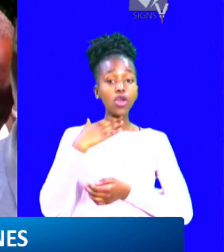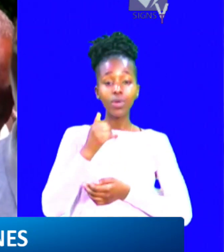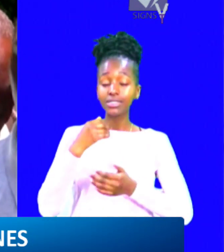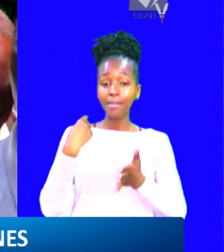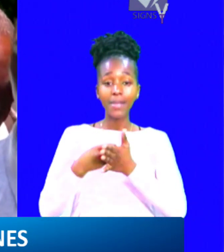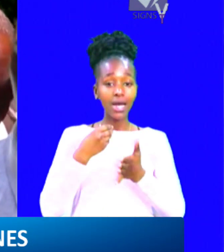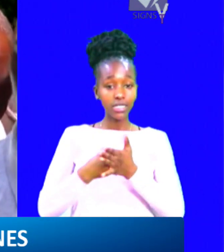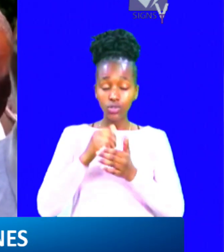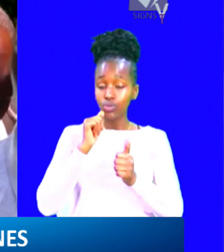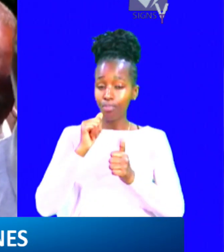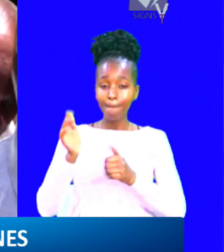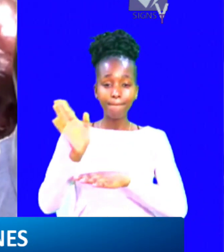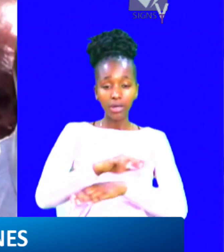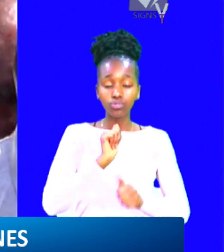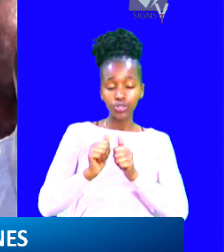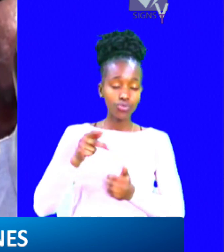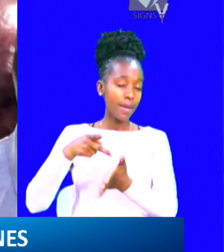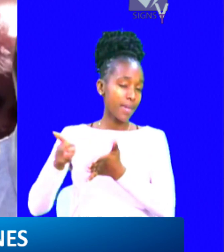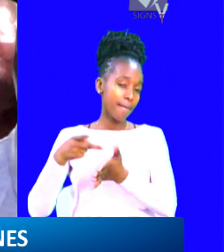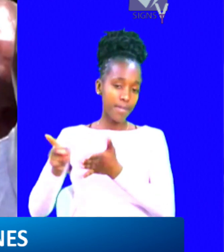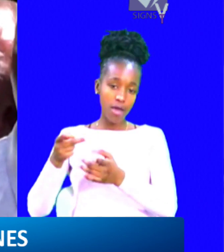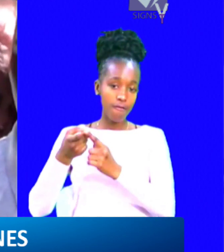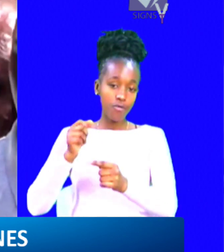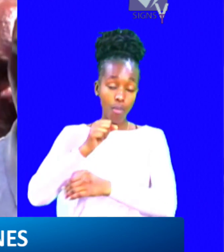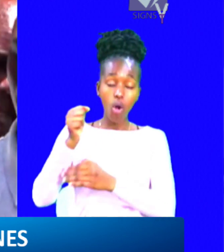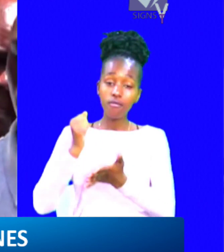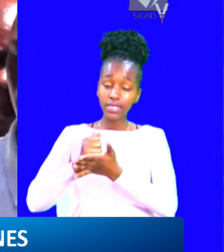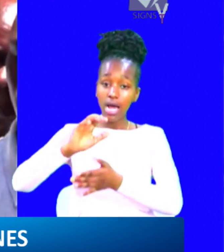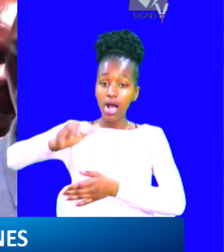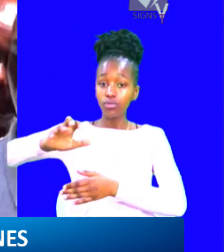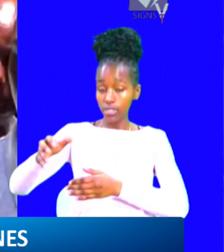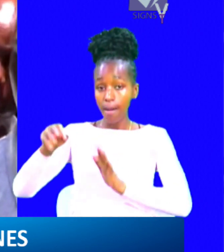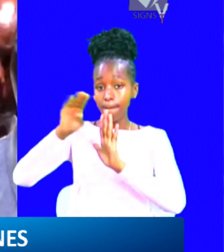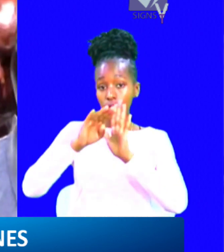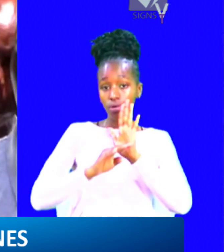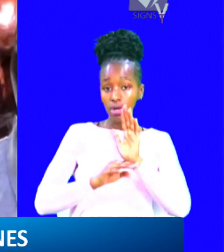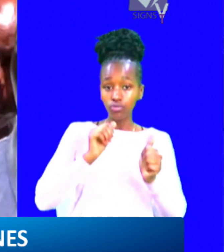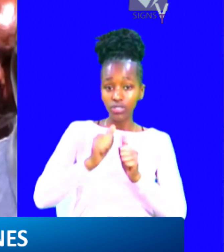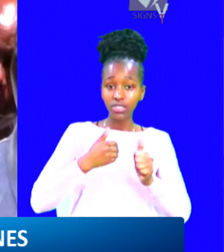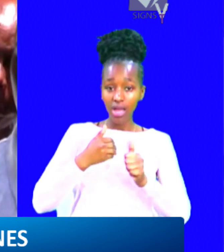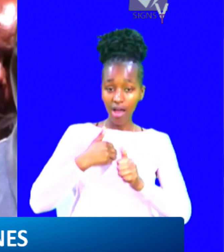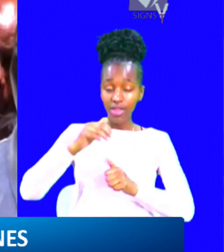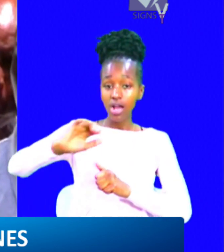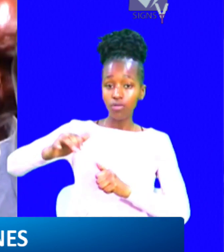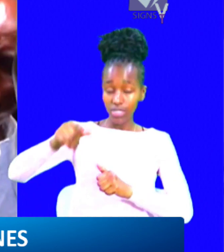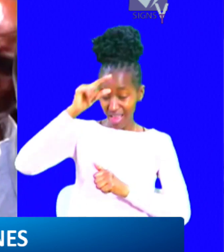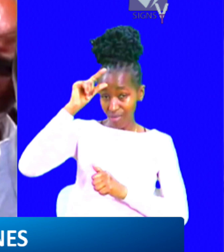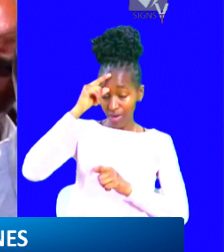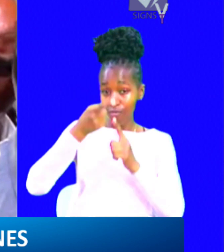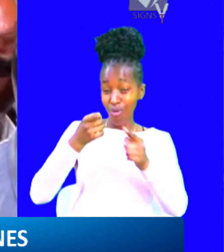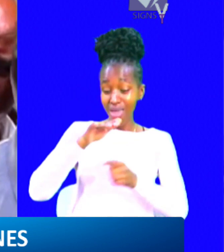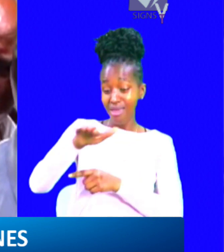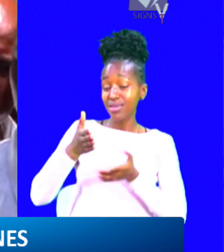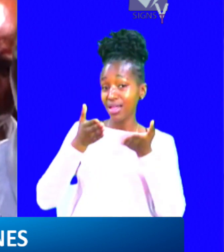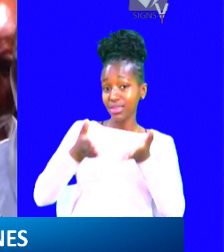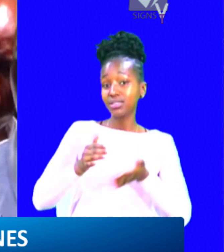to the Overseas County program that was being organized by the county government of Uasin Gishu.